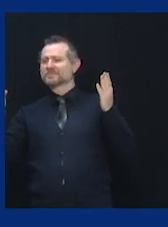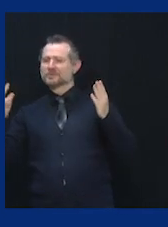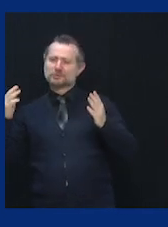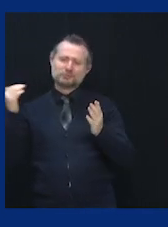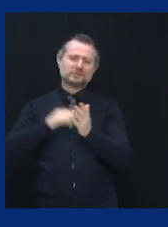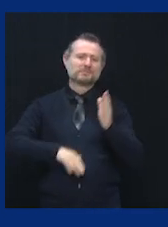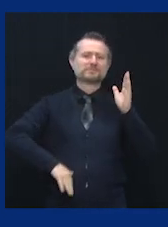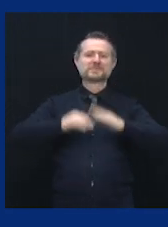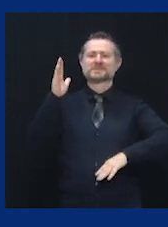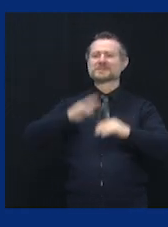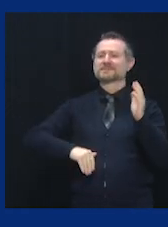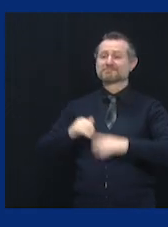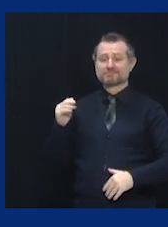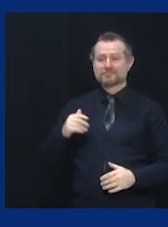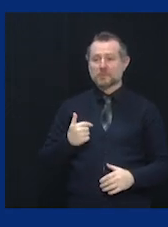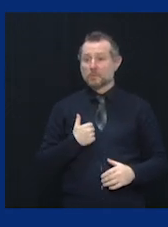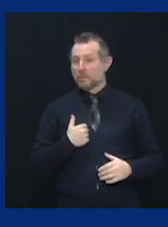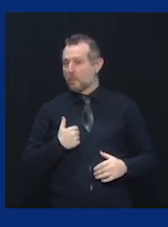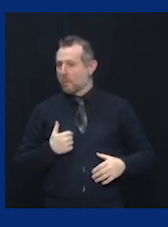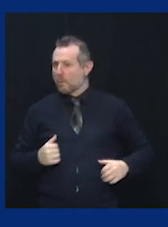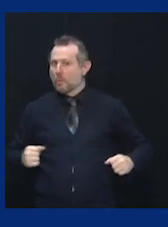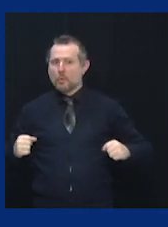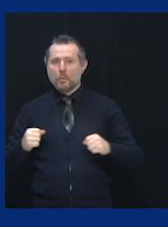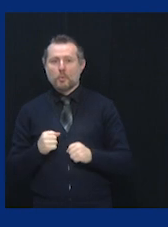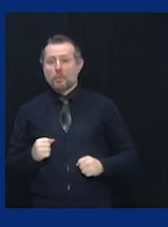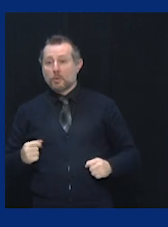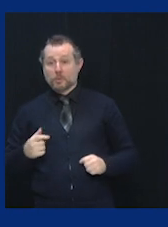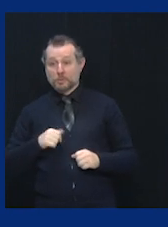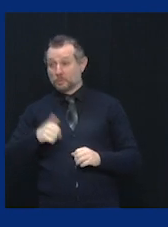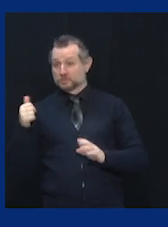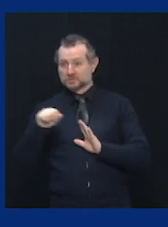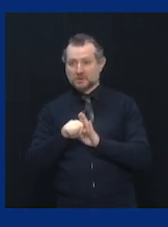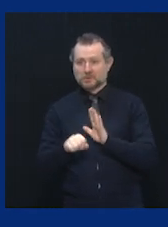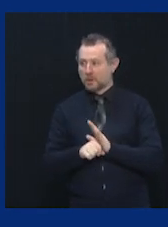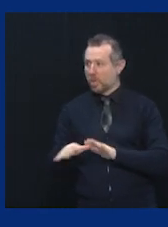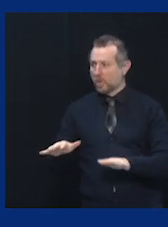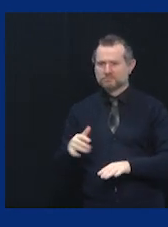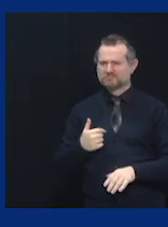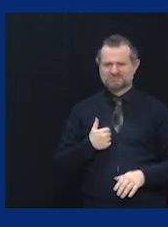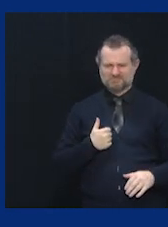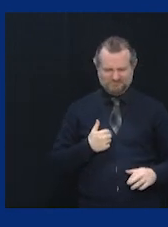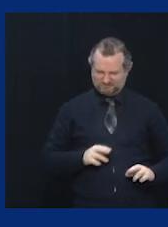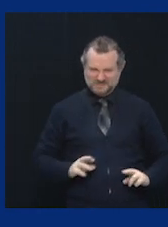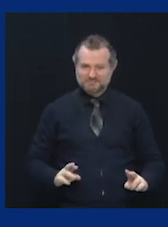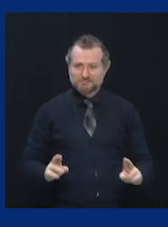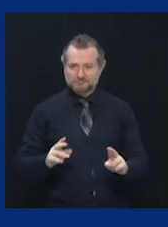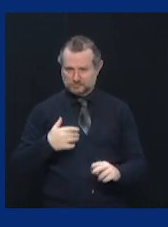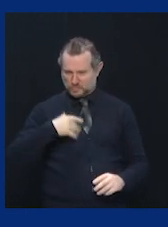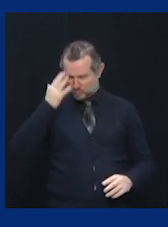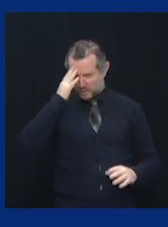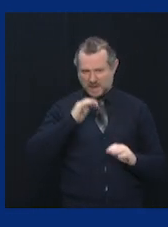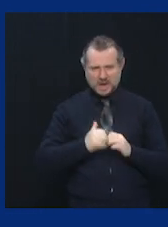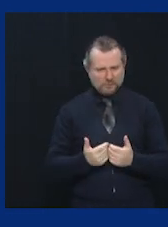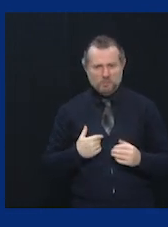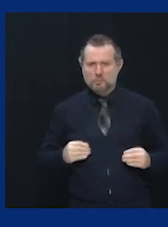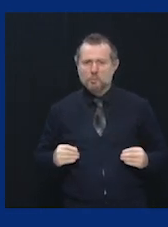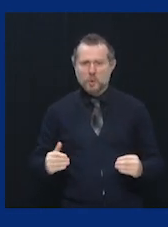we are poised like no other state in the nation. We know how to move, we know how to build, we know how to get things